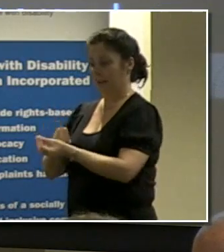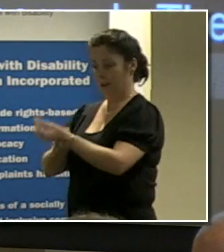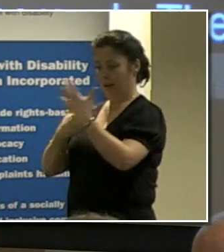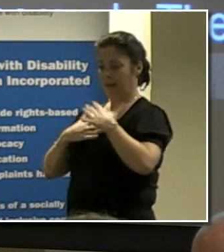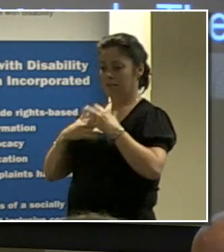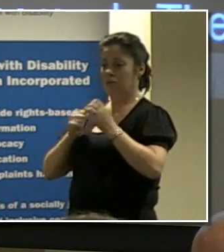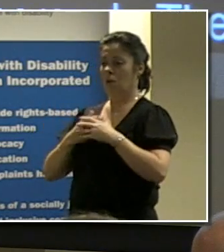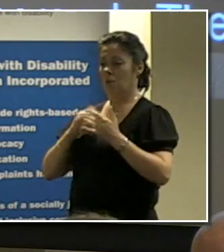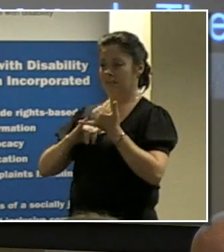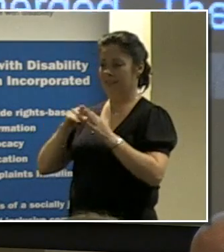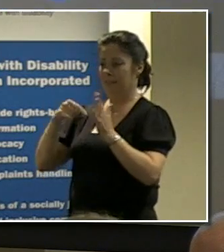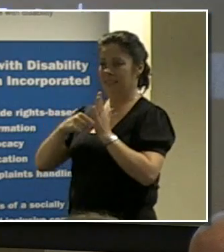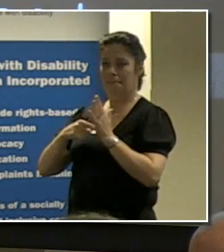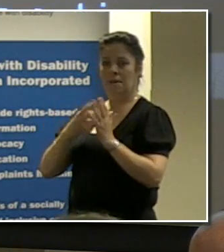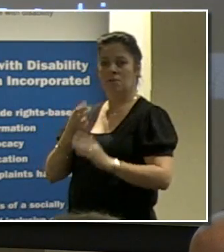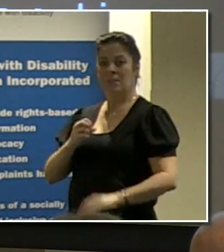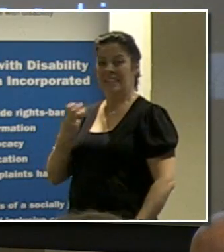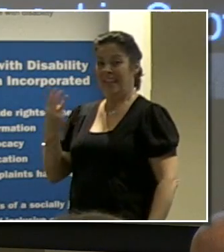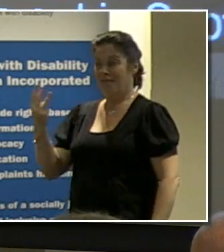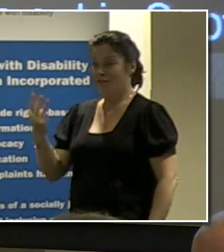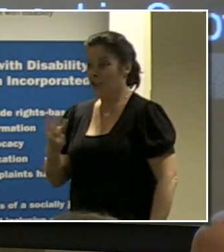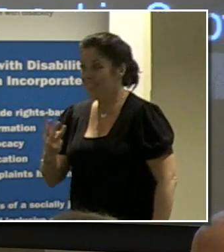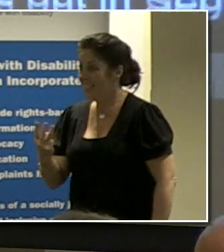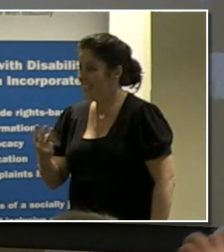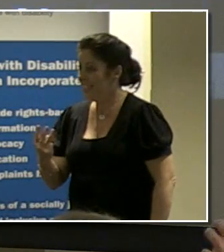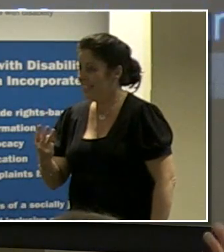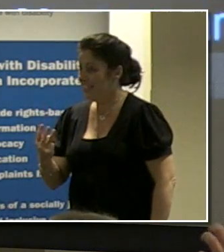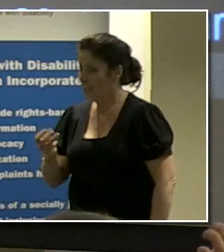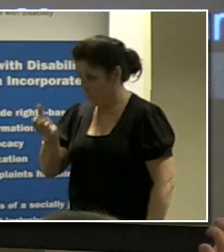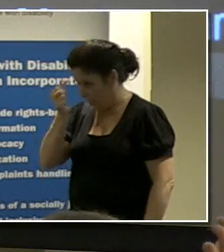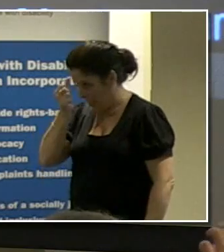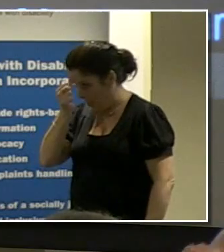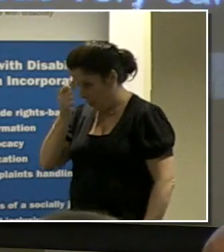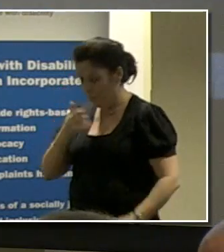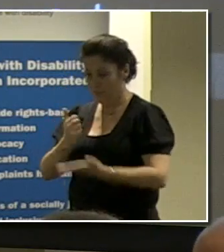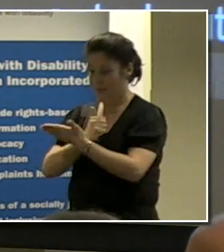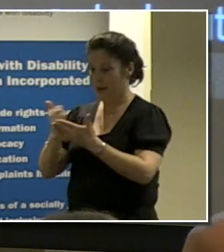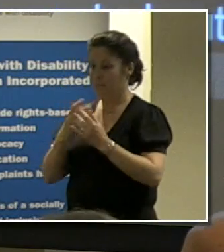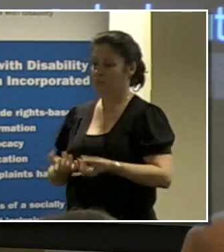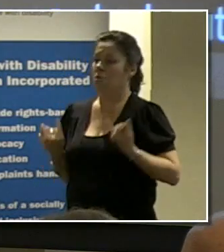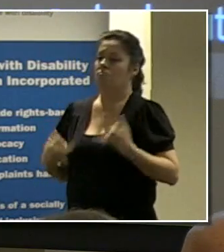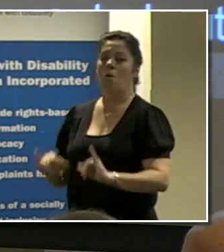September 2013. So it was very early in the piece we pointed out that bilateral number was wrong.